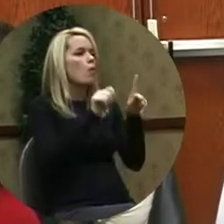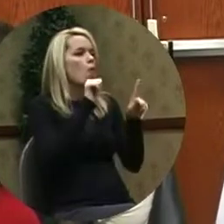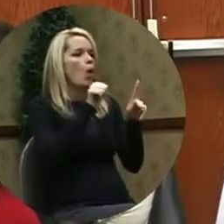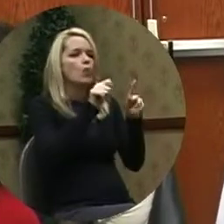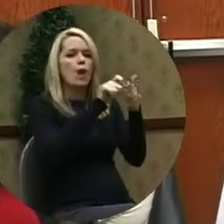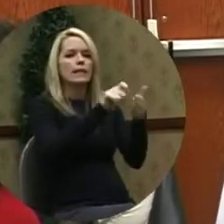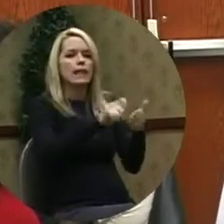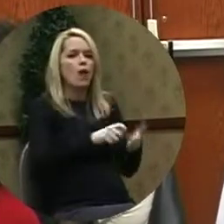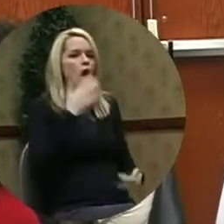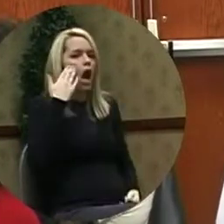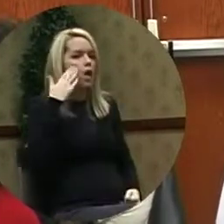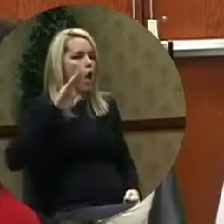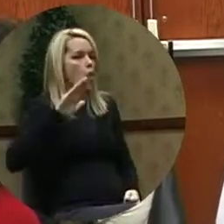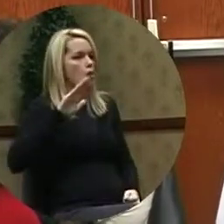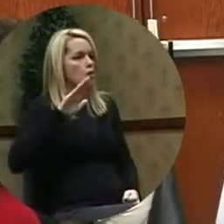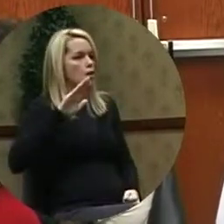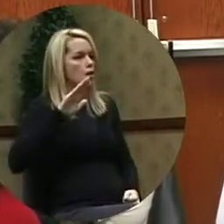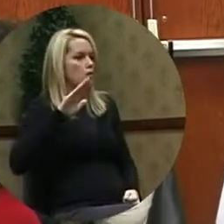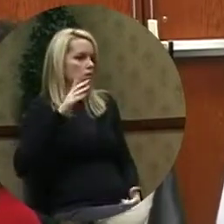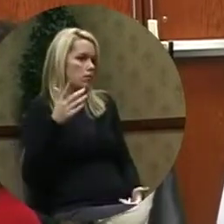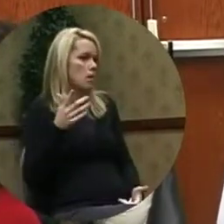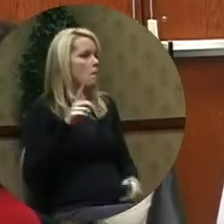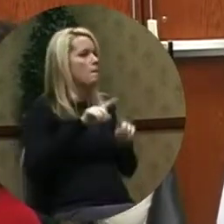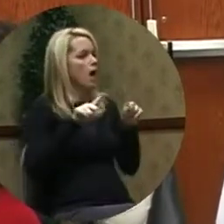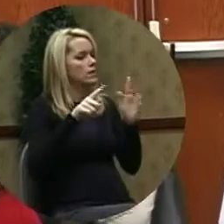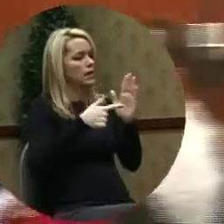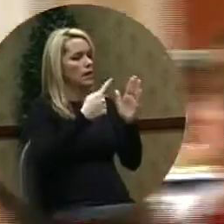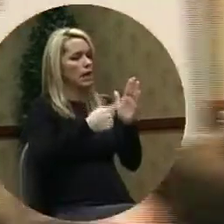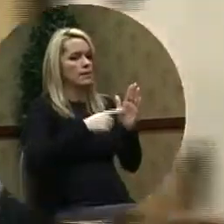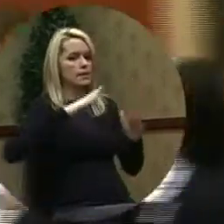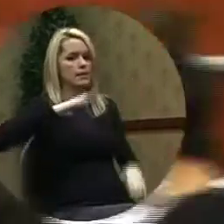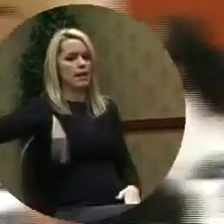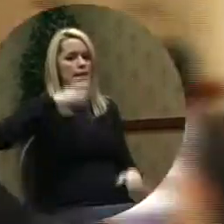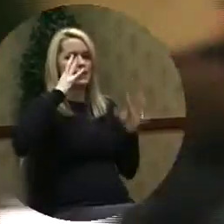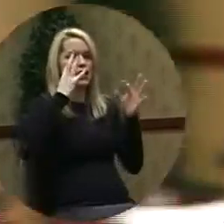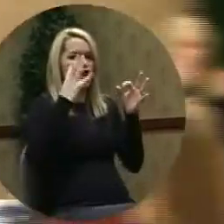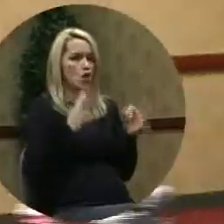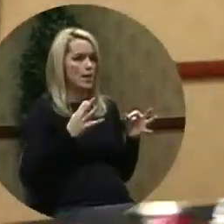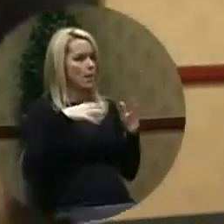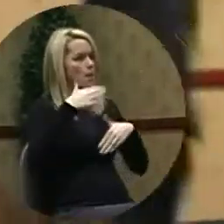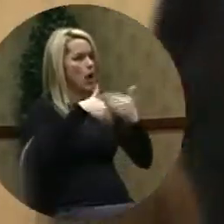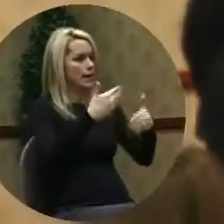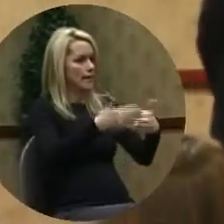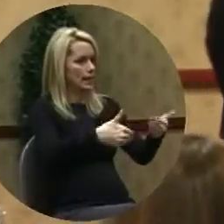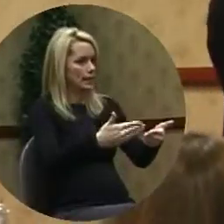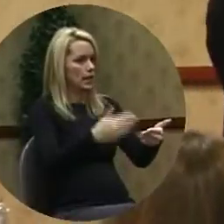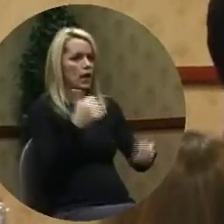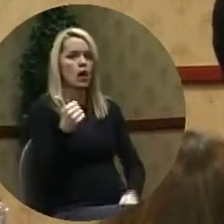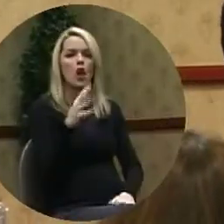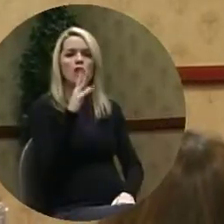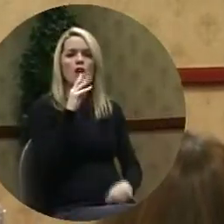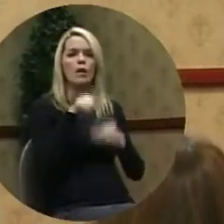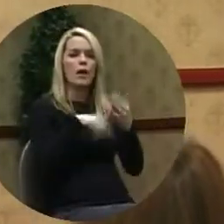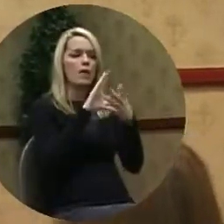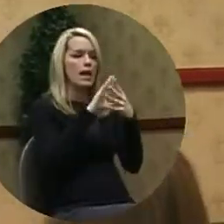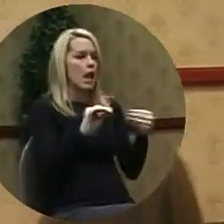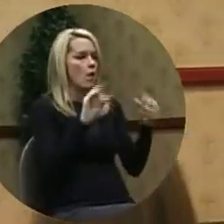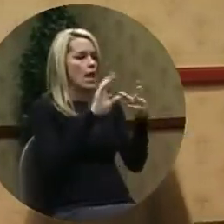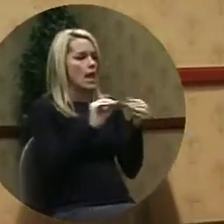determined in the process. Yeah, that's a good point, and we're going to talk about that today with talking about narrative recordings and